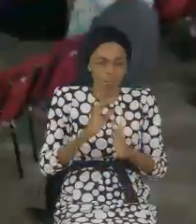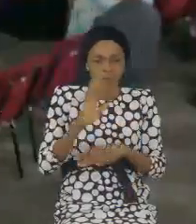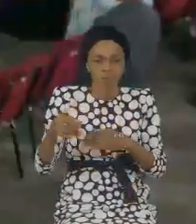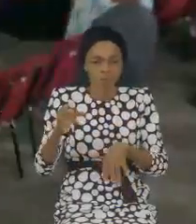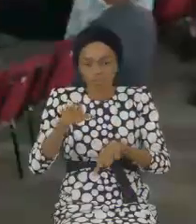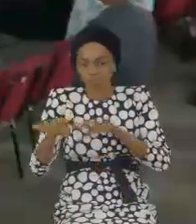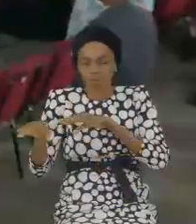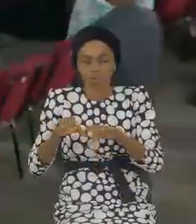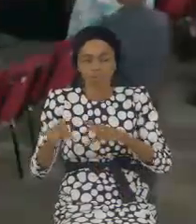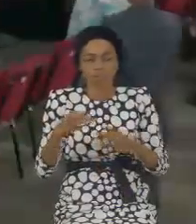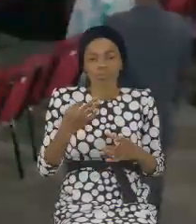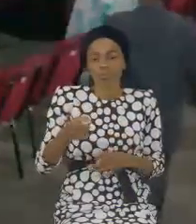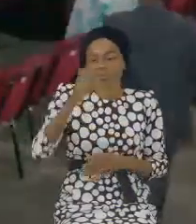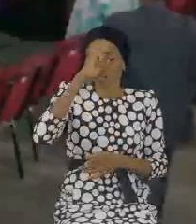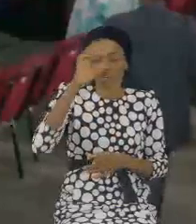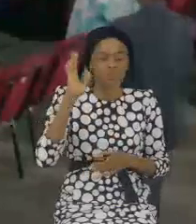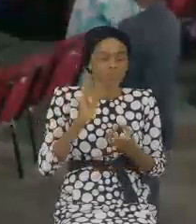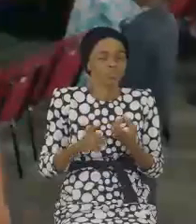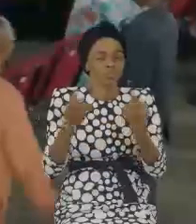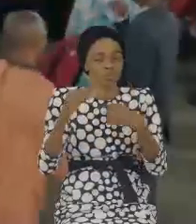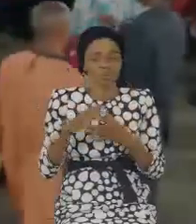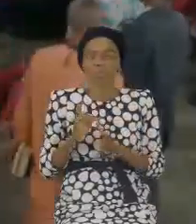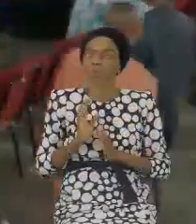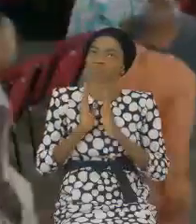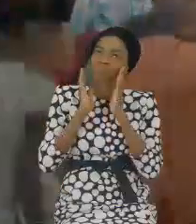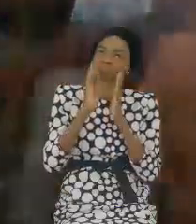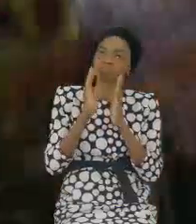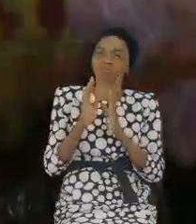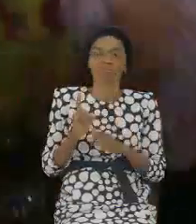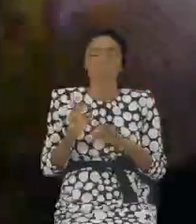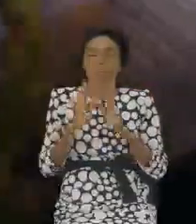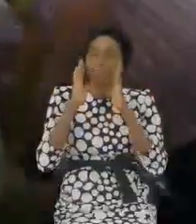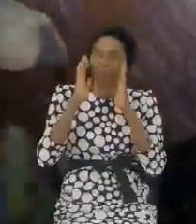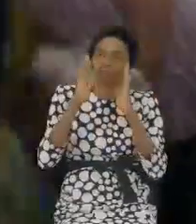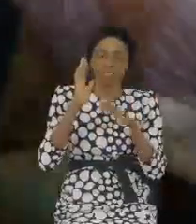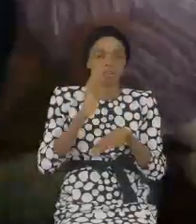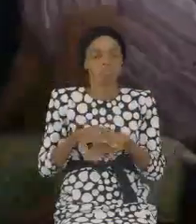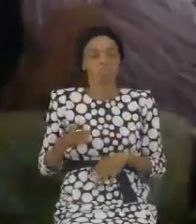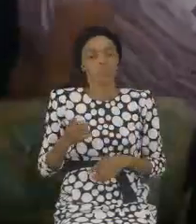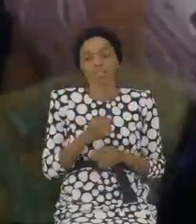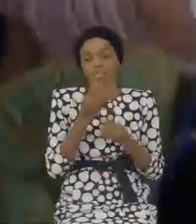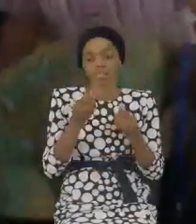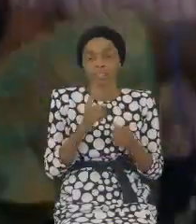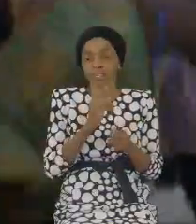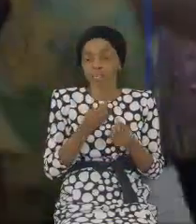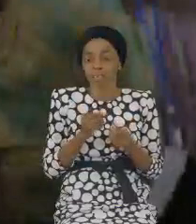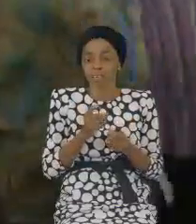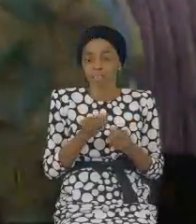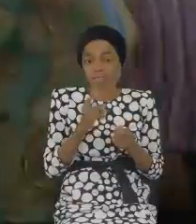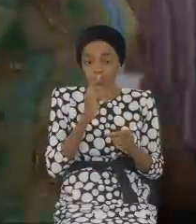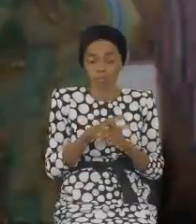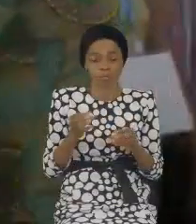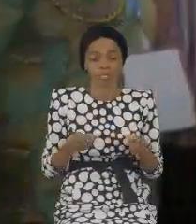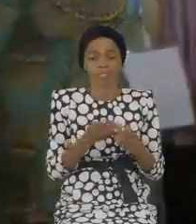come back, and you set your eyes and you set your focus and your faith on that land, the pleasant land, the promised land, the